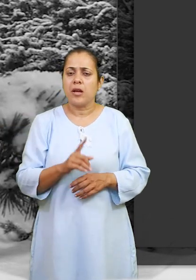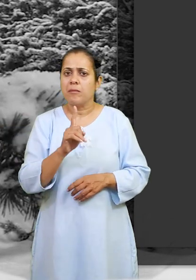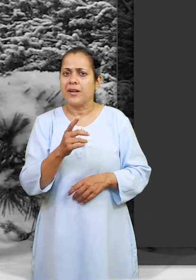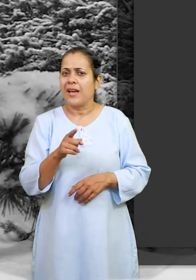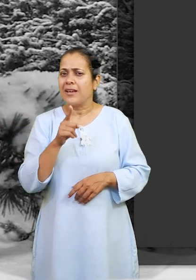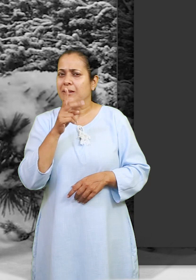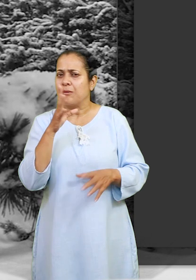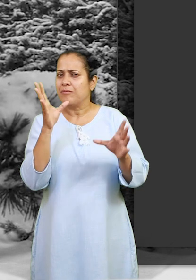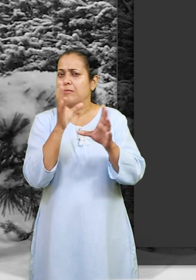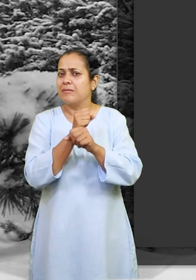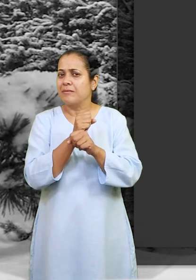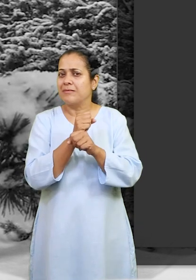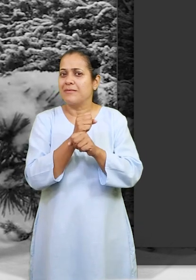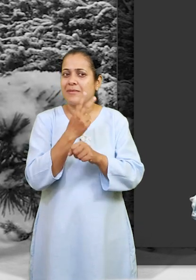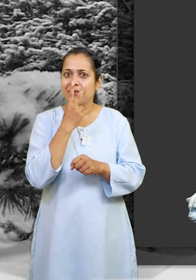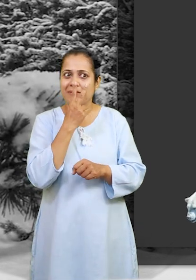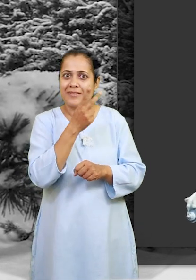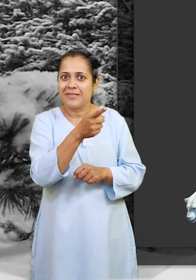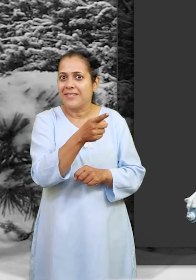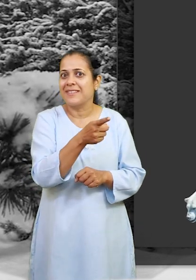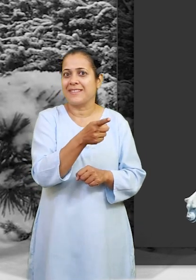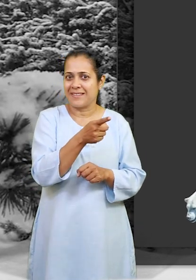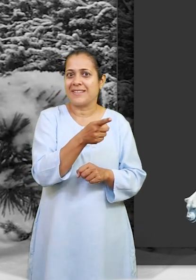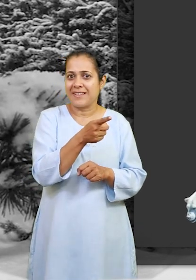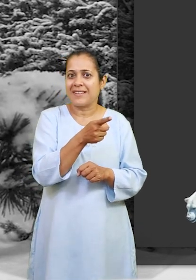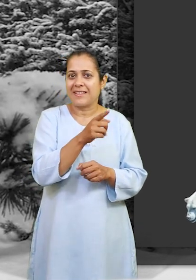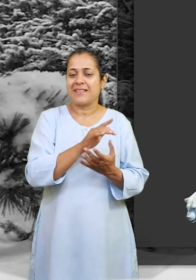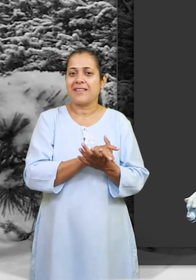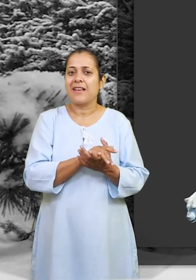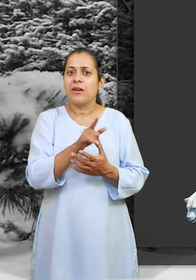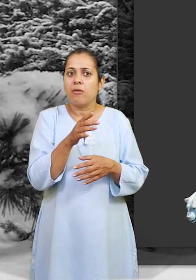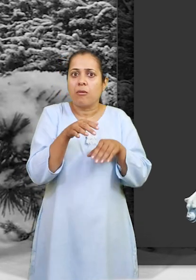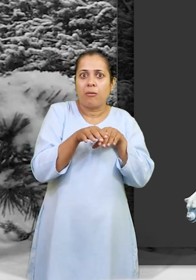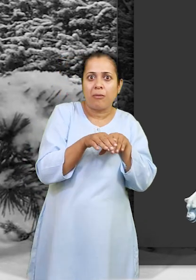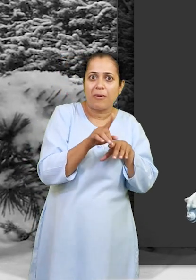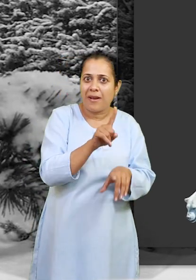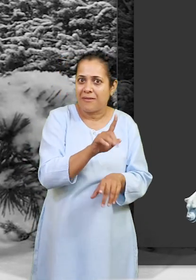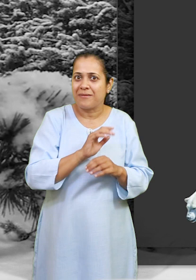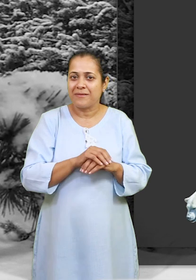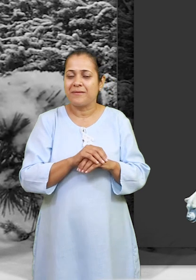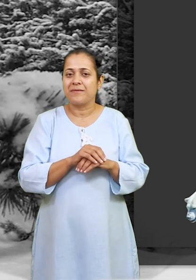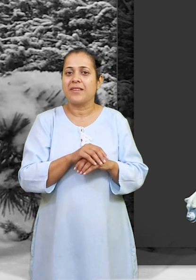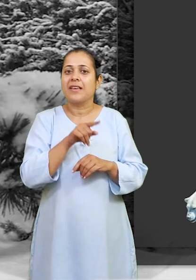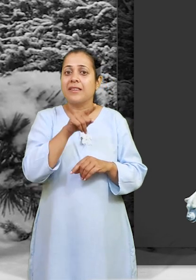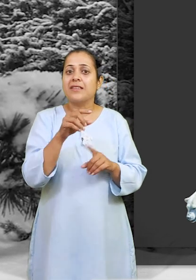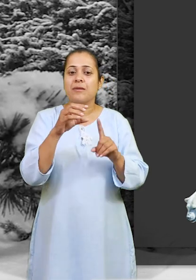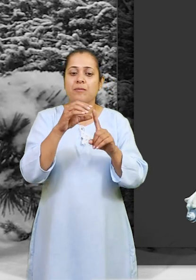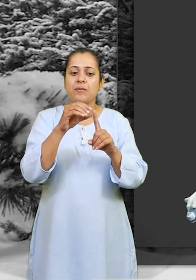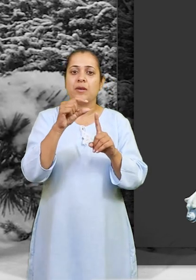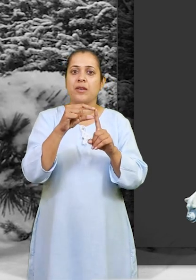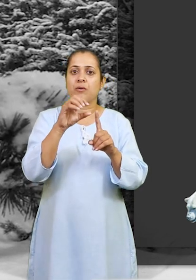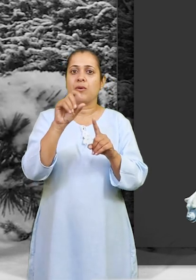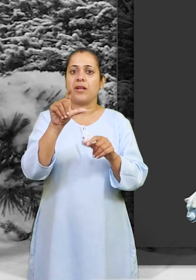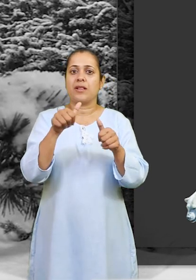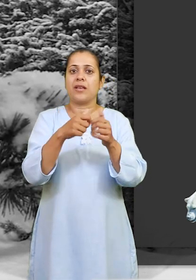I'm sure you missed on observing this polar bear that was hiding. So the